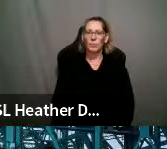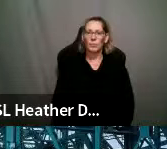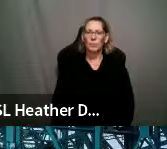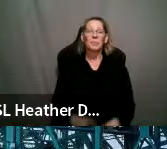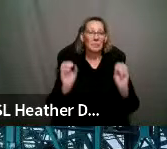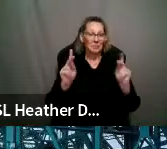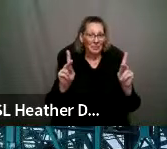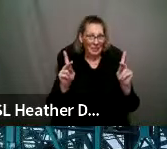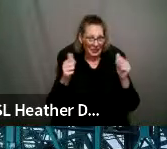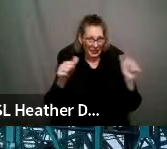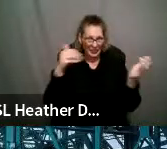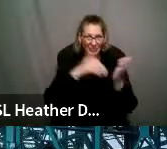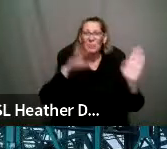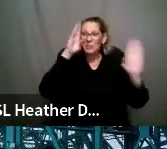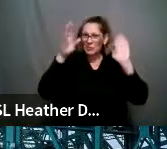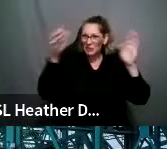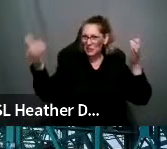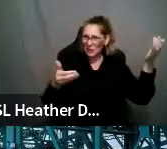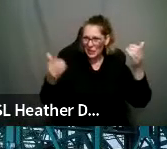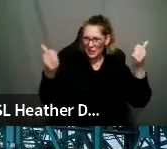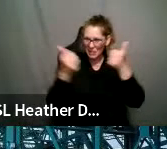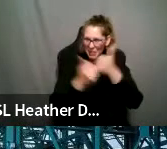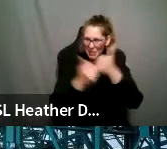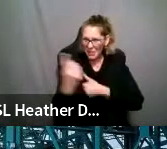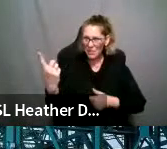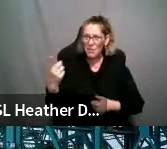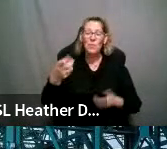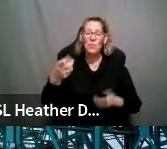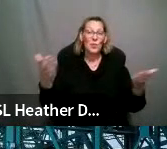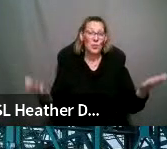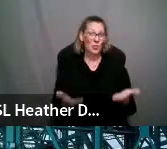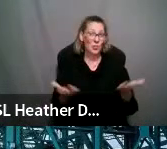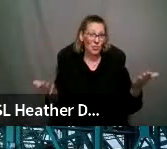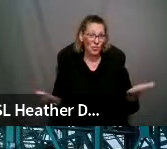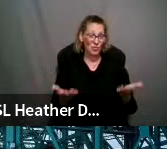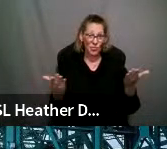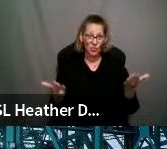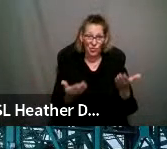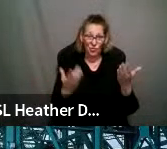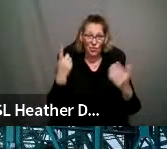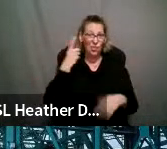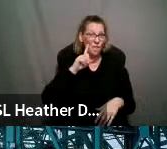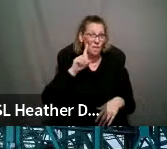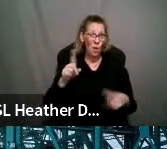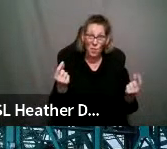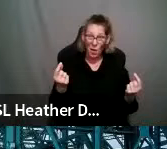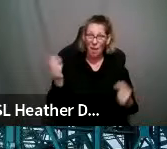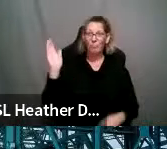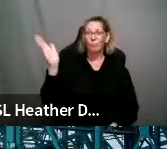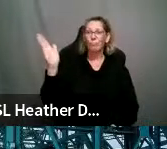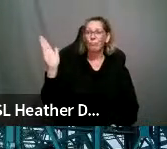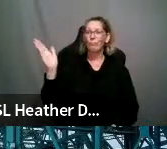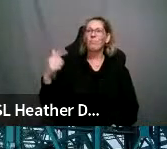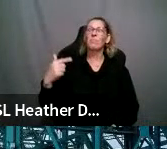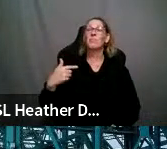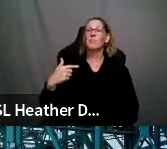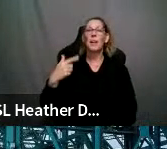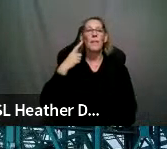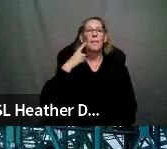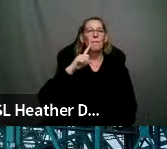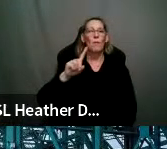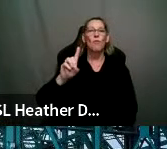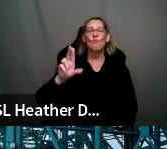All right, let's try it again. Hi, welcome everybody. You are here for our presentation on Draft SEIS findings